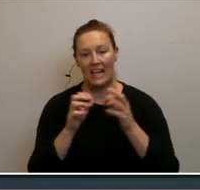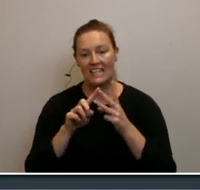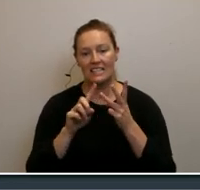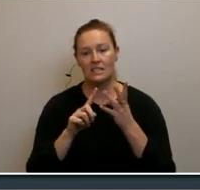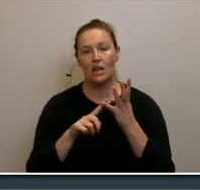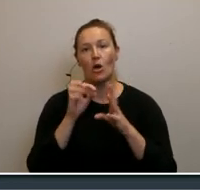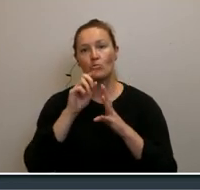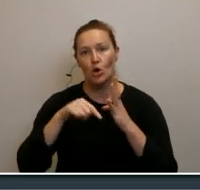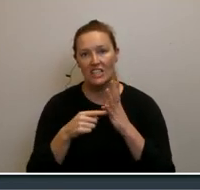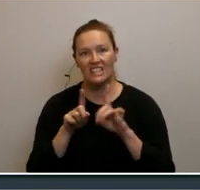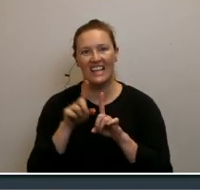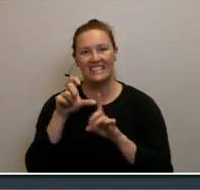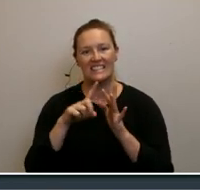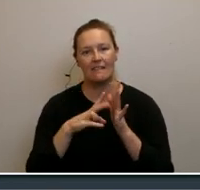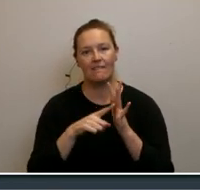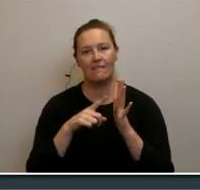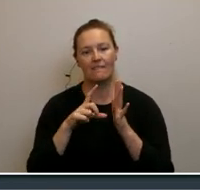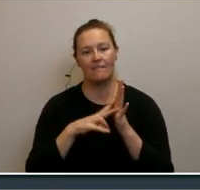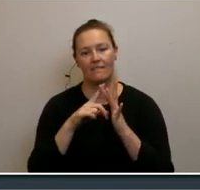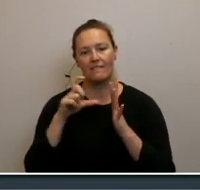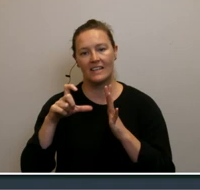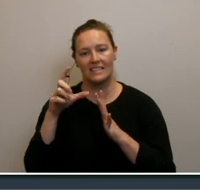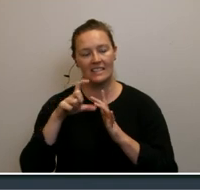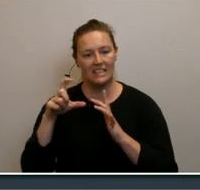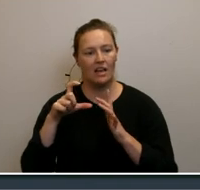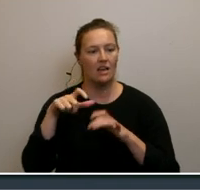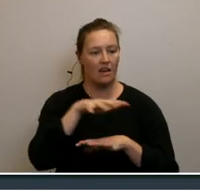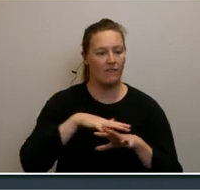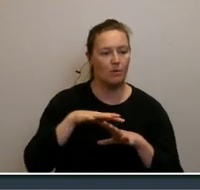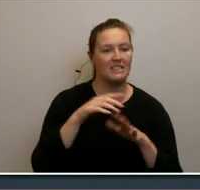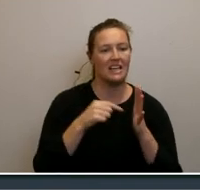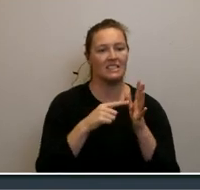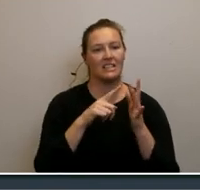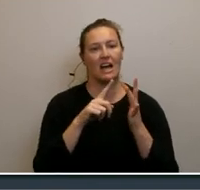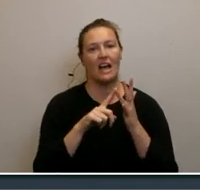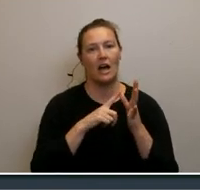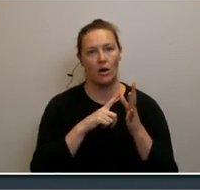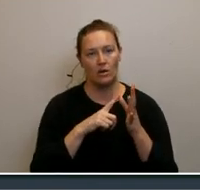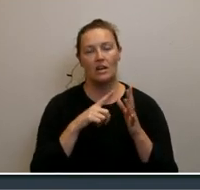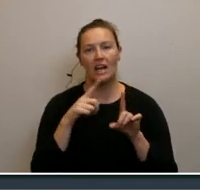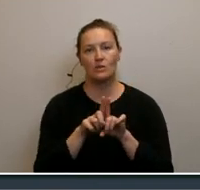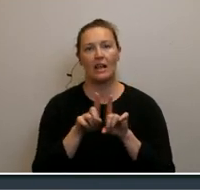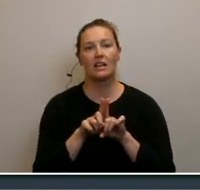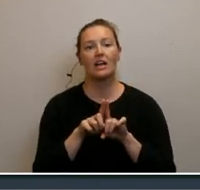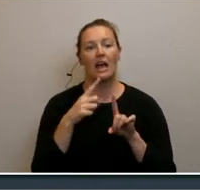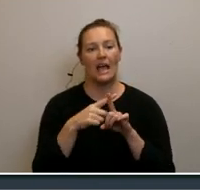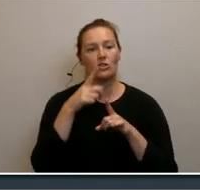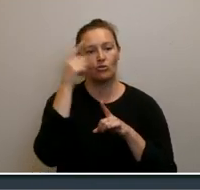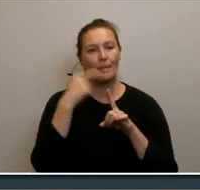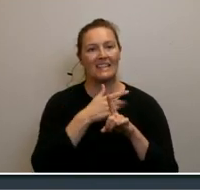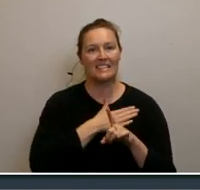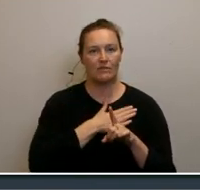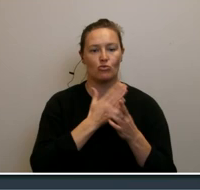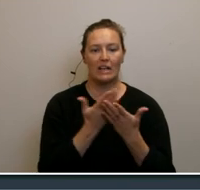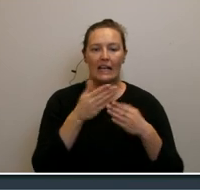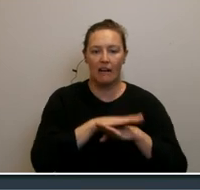i.e. the Civic Centre, district plan, annual planning, environmental and tai au planning, crime and safety, basically covering